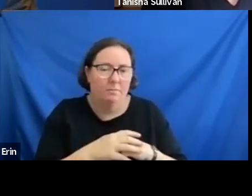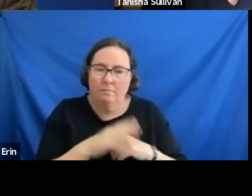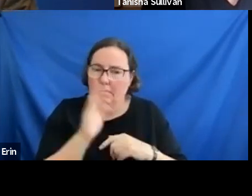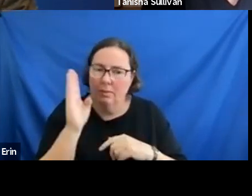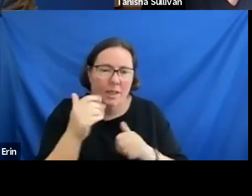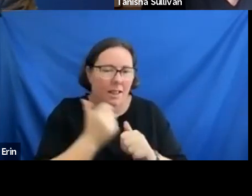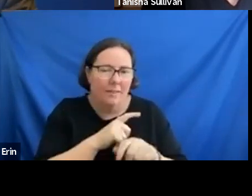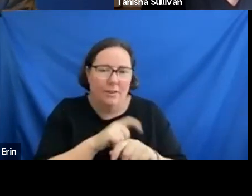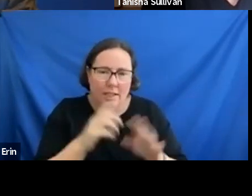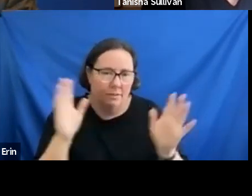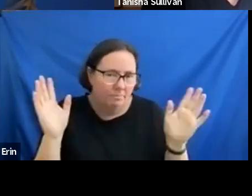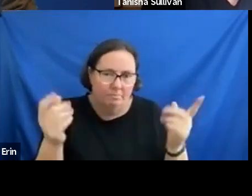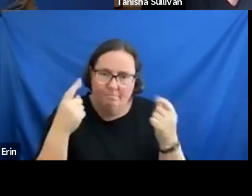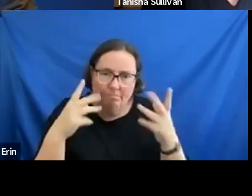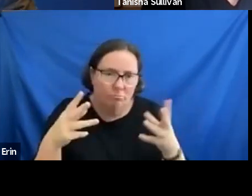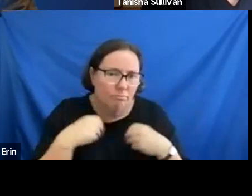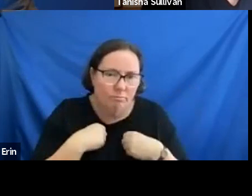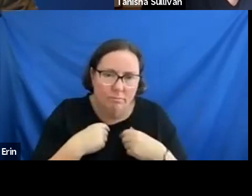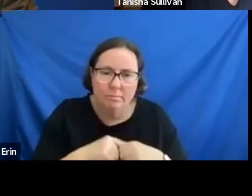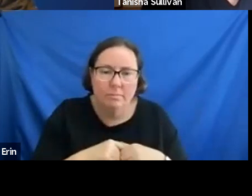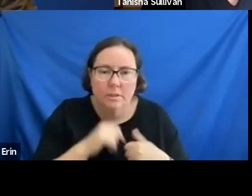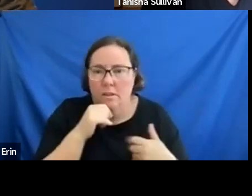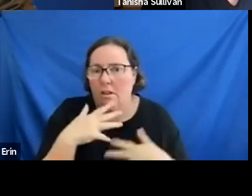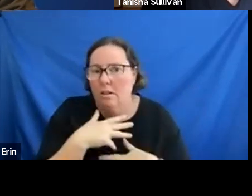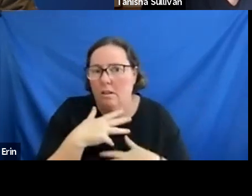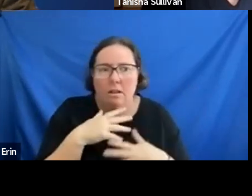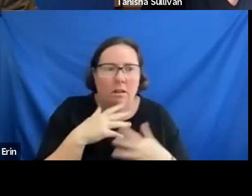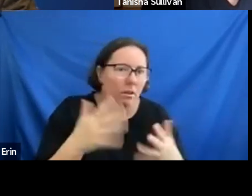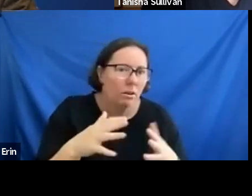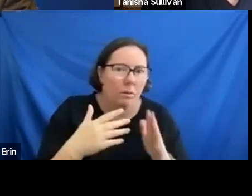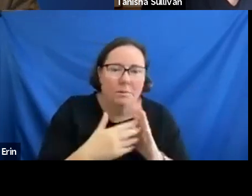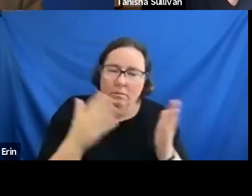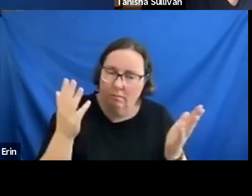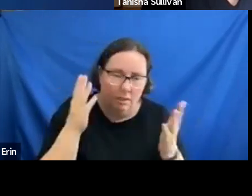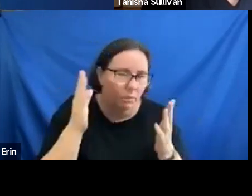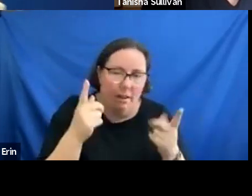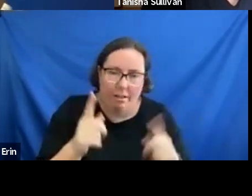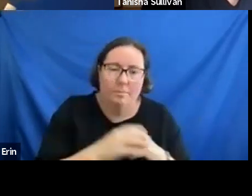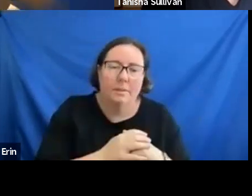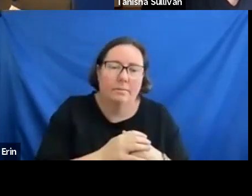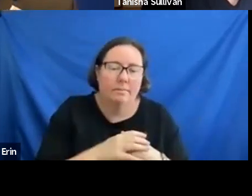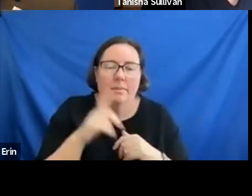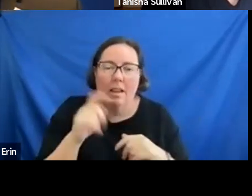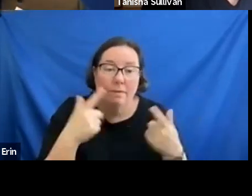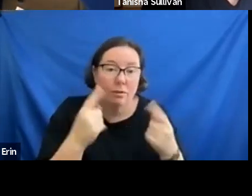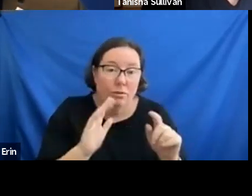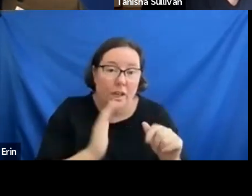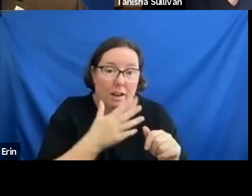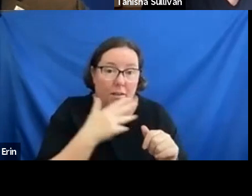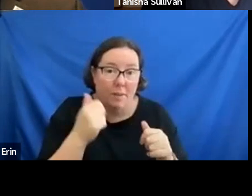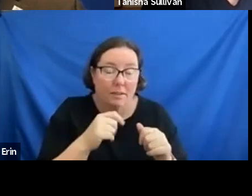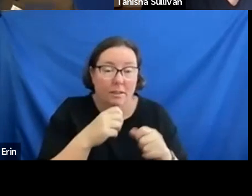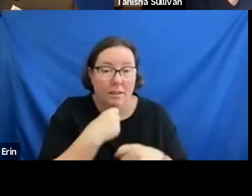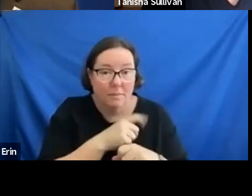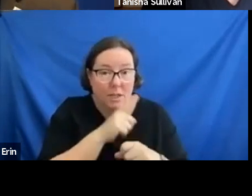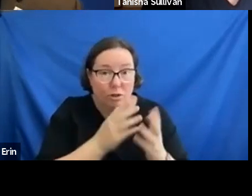me, that means simply that we have to do our best as a committee to dot our I's, cross our T's, and